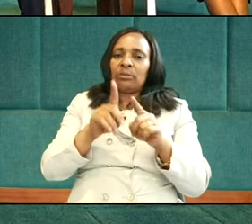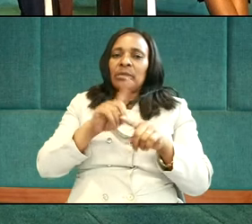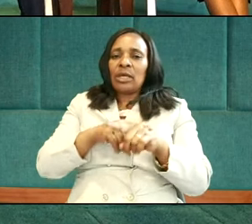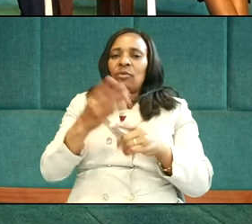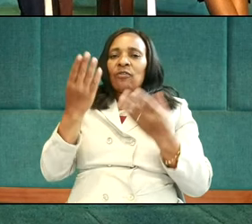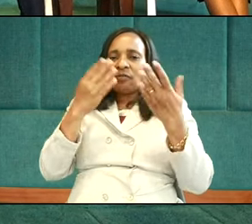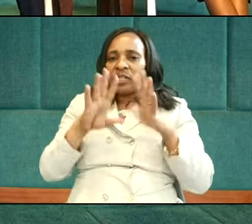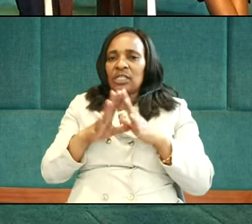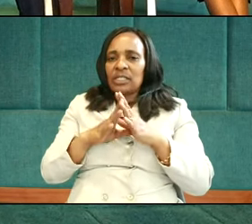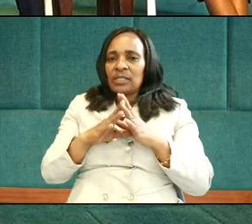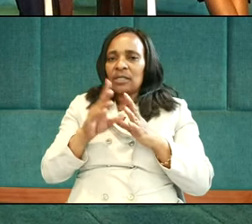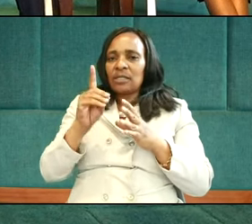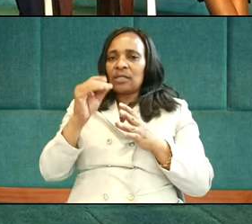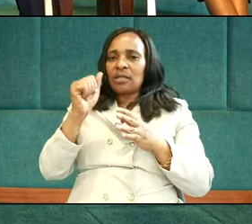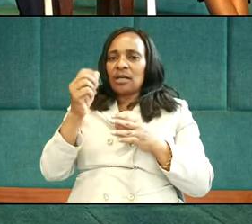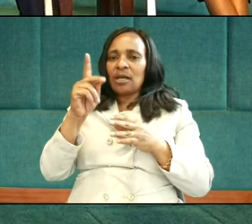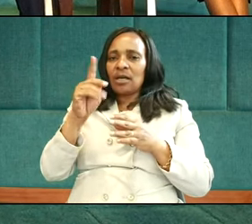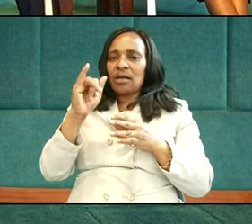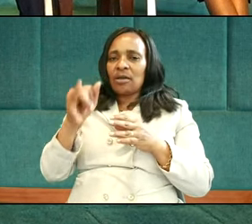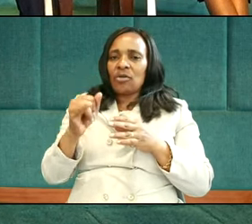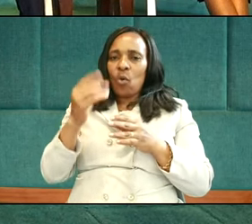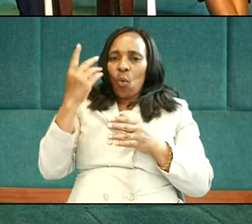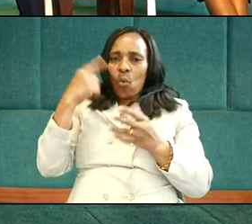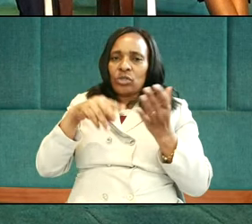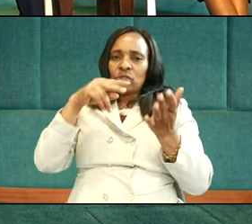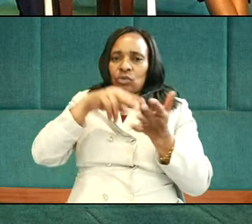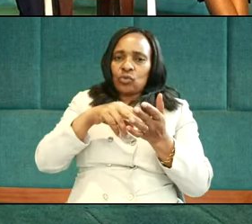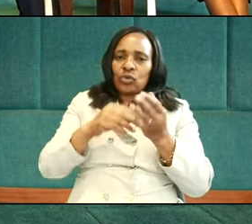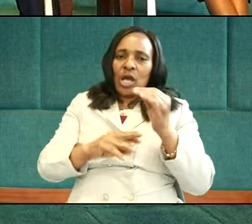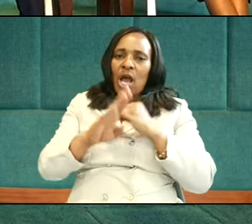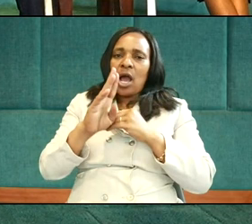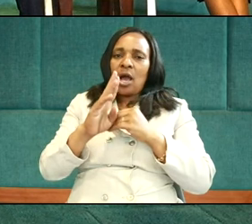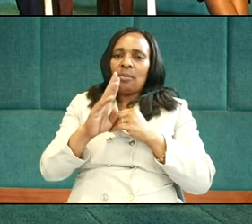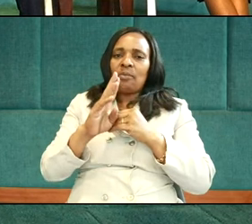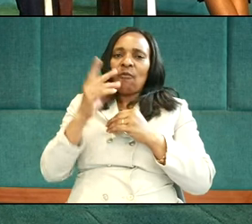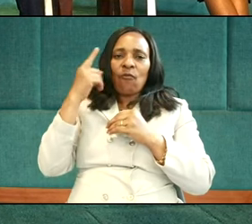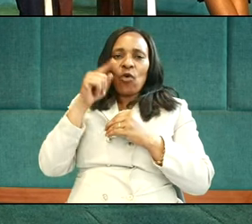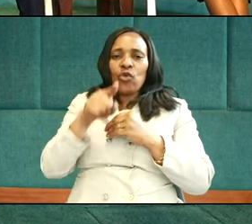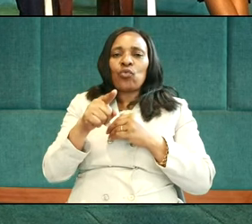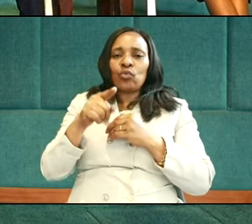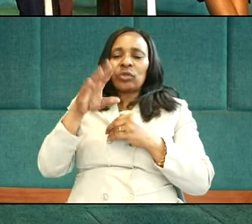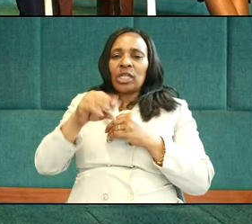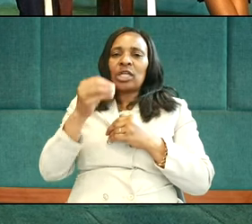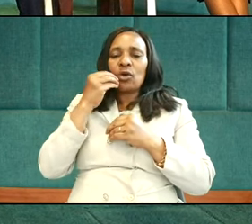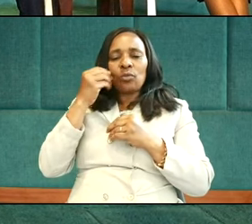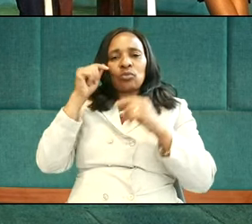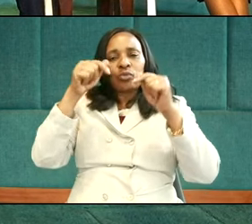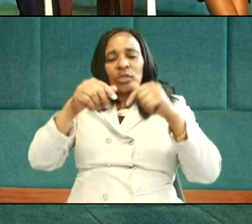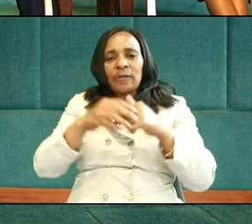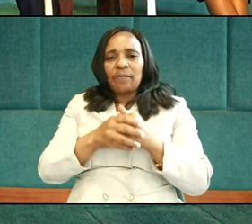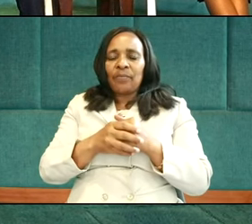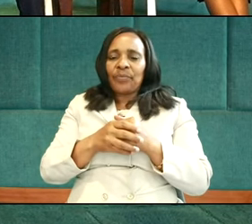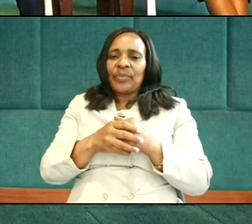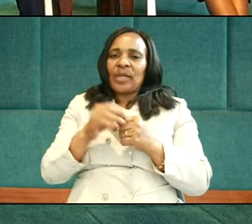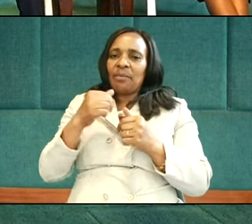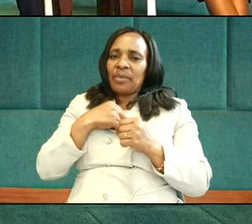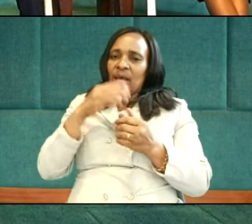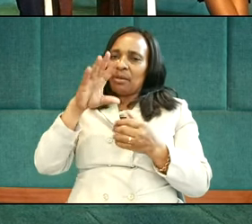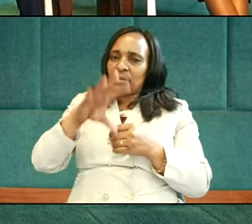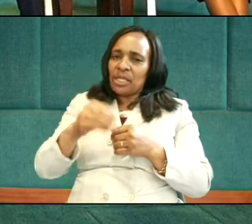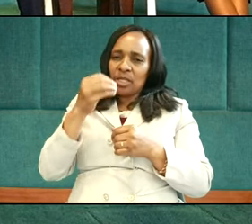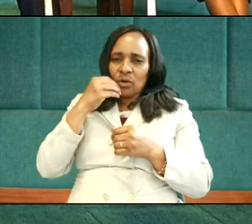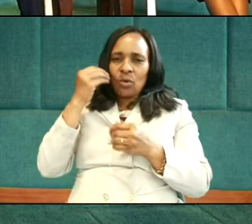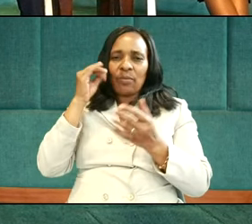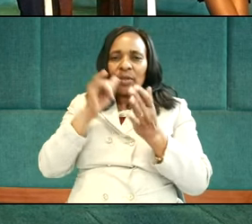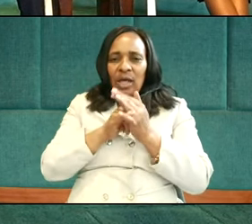I'll start with Biyaki. You can tell us what stood out for you in this lesson. What are you taking home today? I'm taking home that